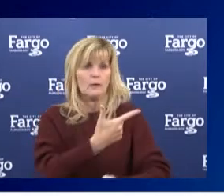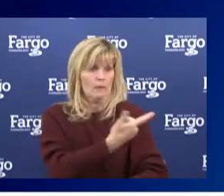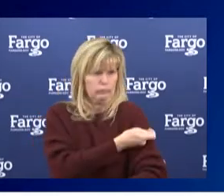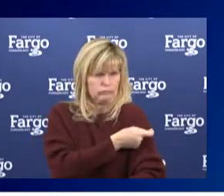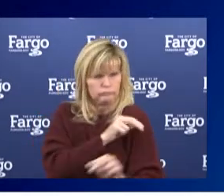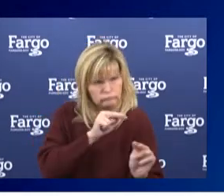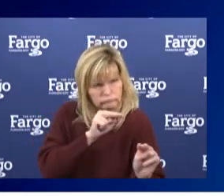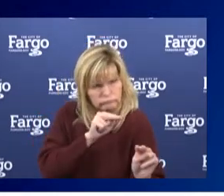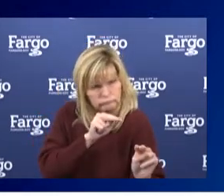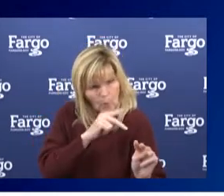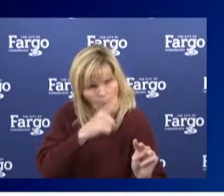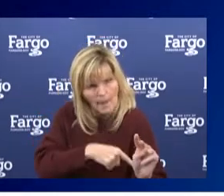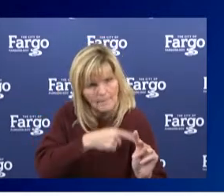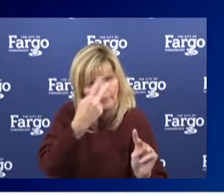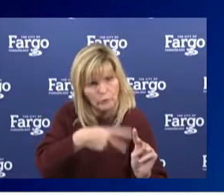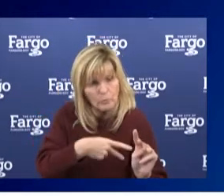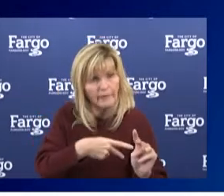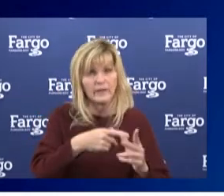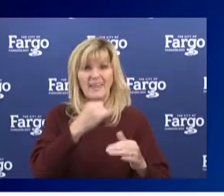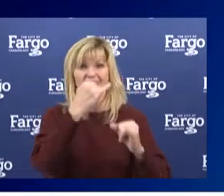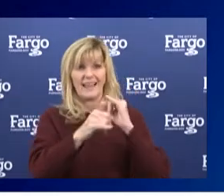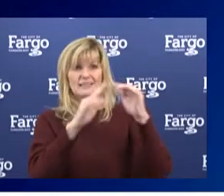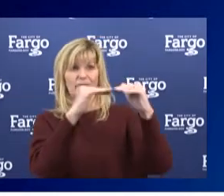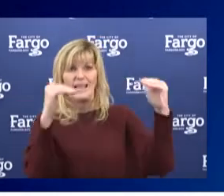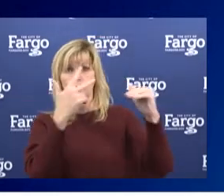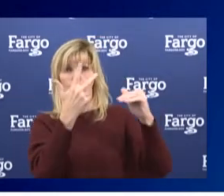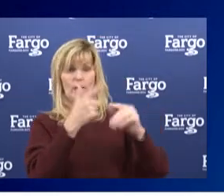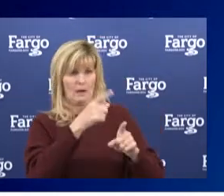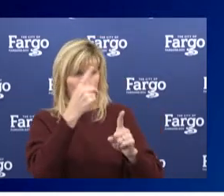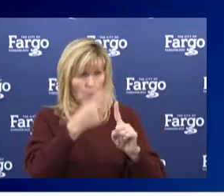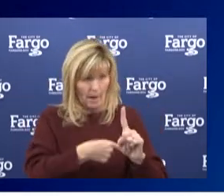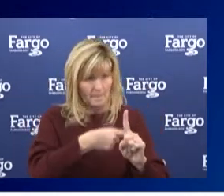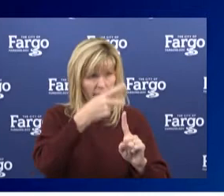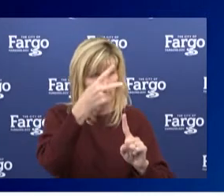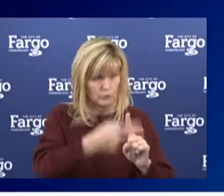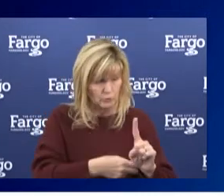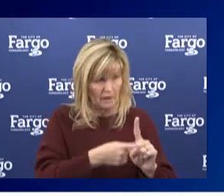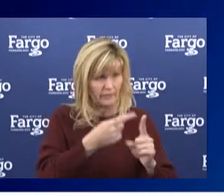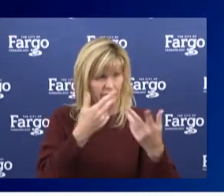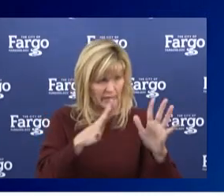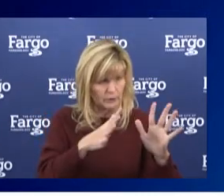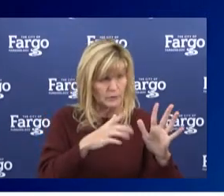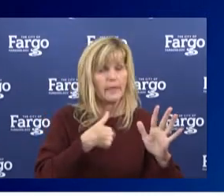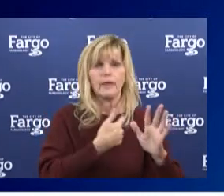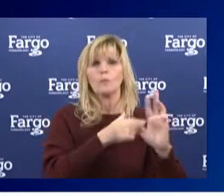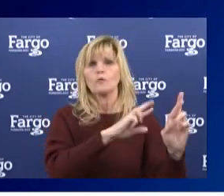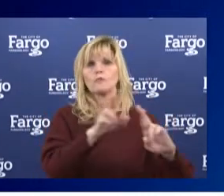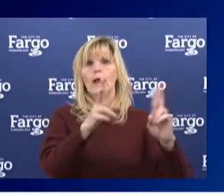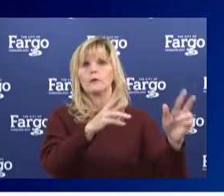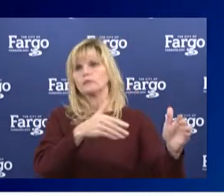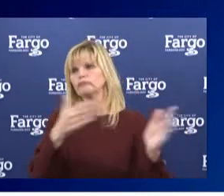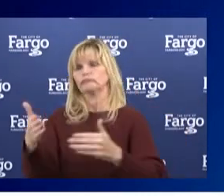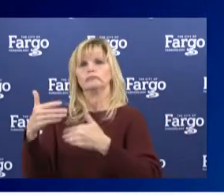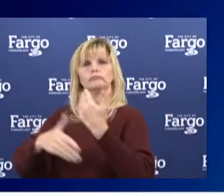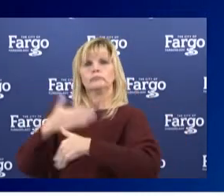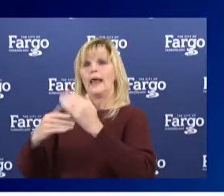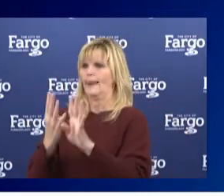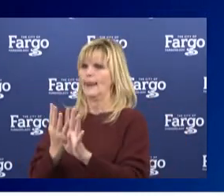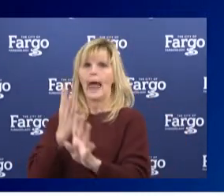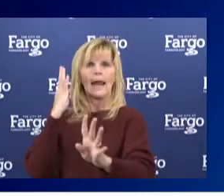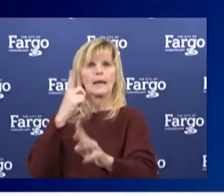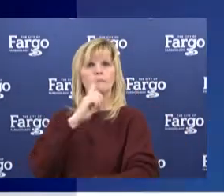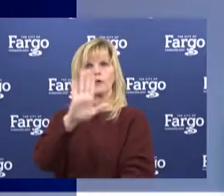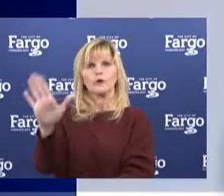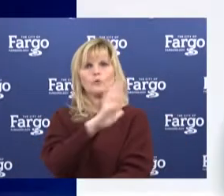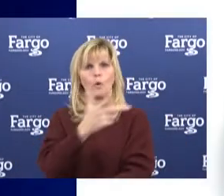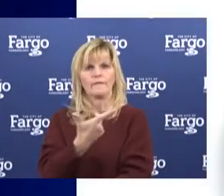last subjects are enrolled. If that proves to be safe and efficacious, I hope we all get in line to get our vaccines with this. And then the last